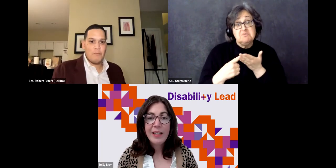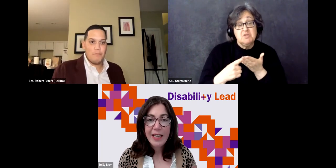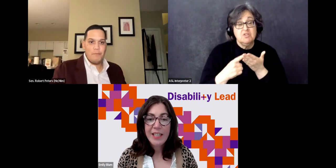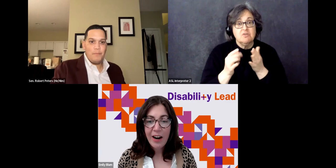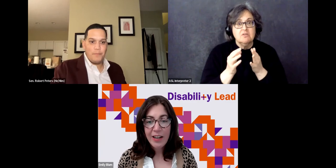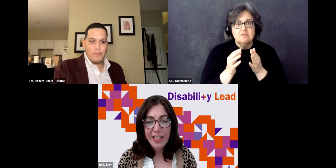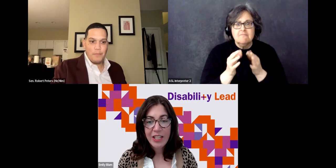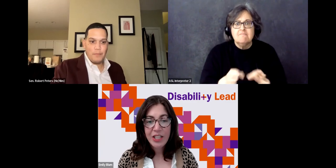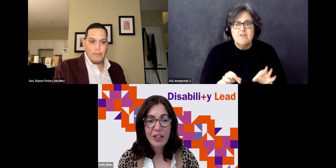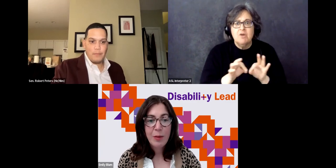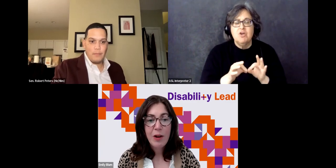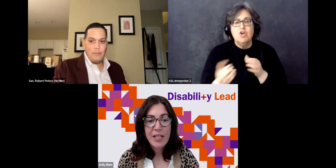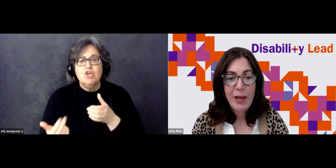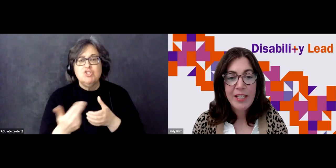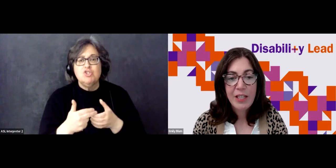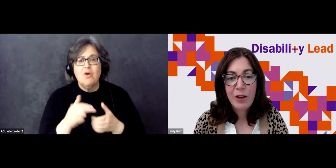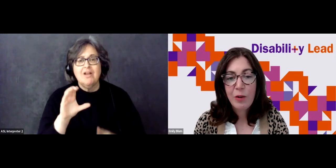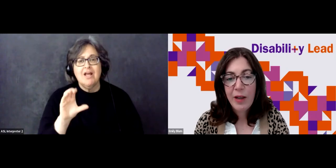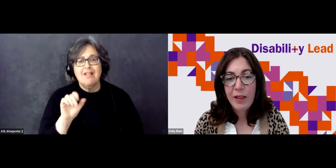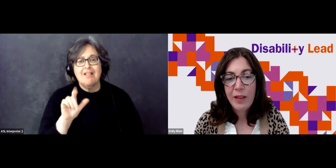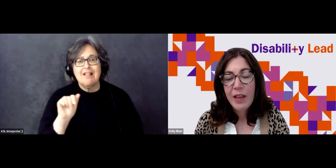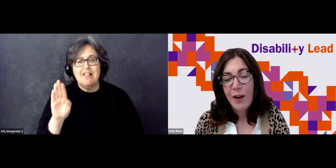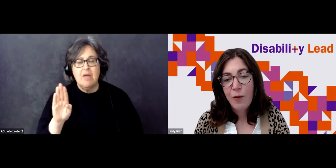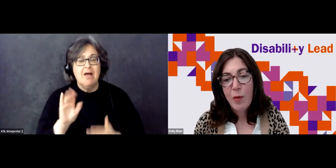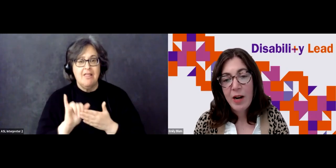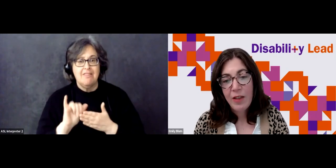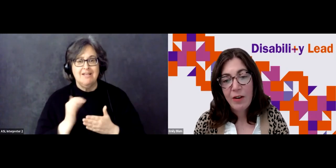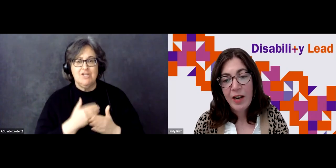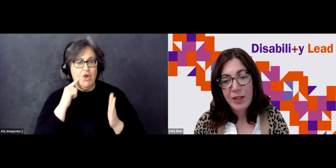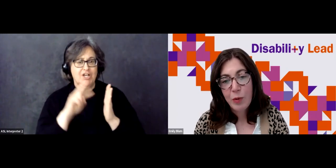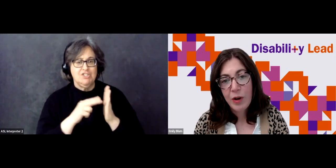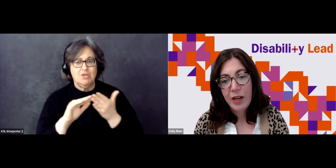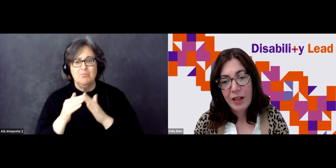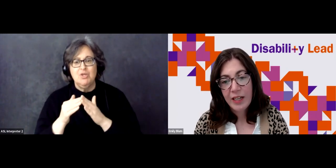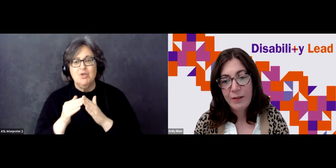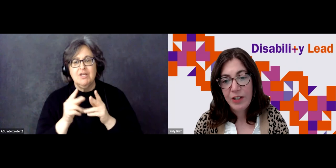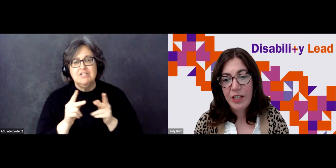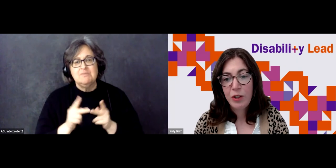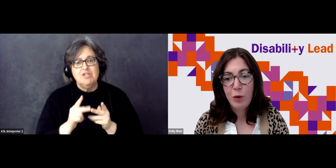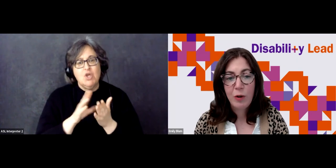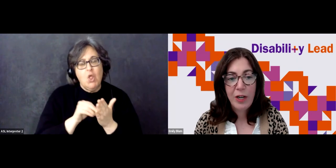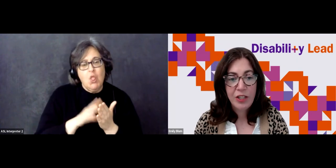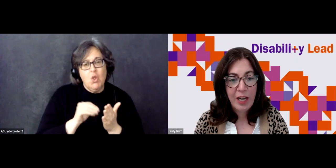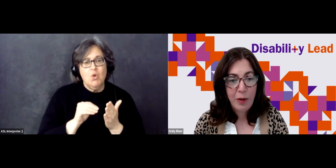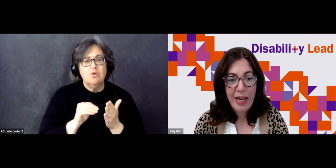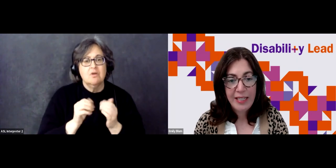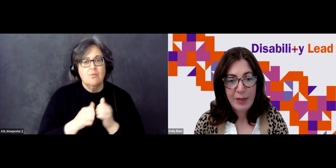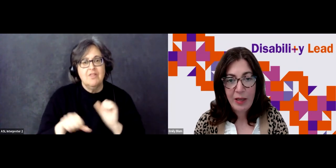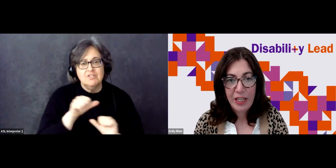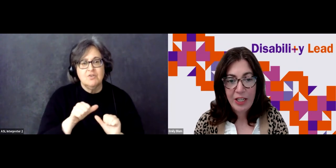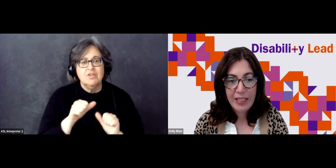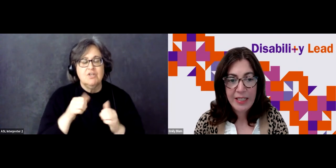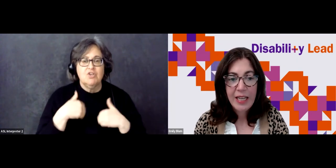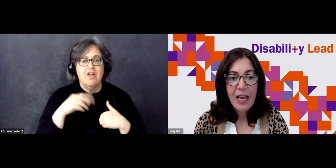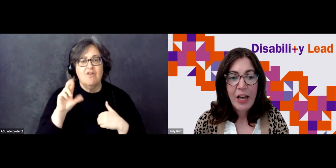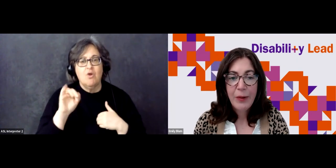Collab. It's our intentional community space to learn with and from one another and support a collective vision toward racial equity and